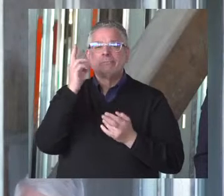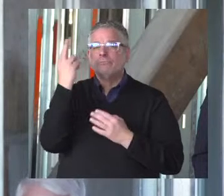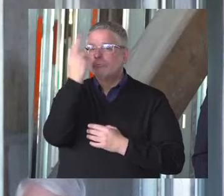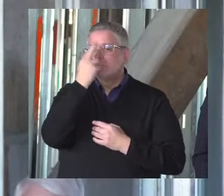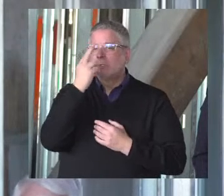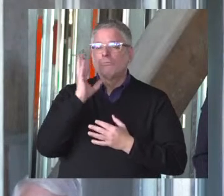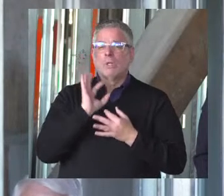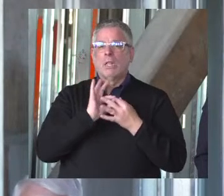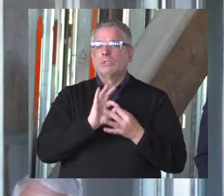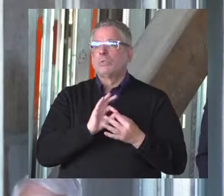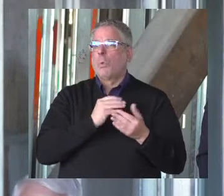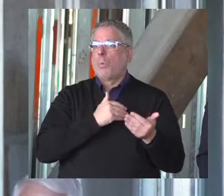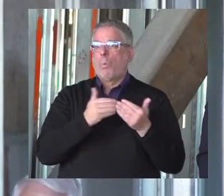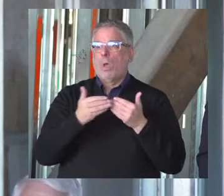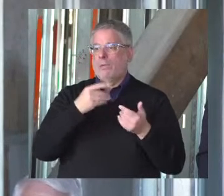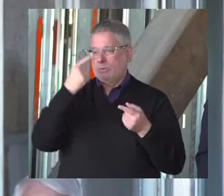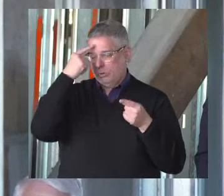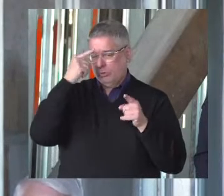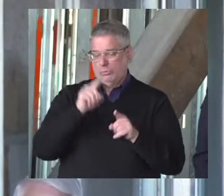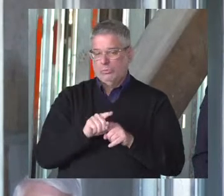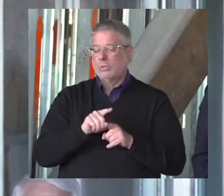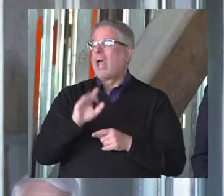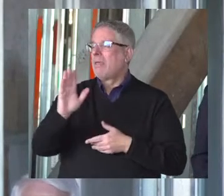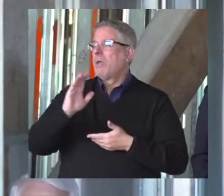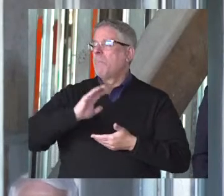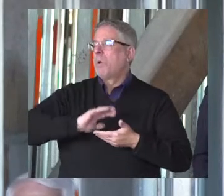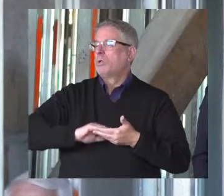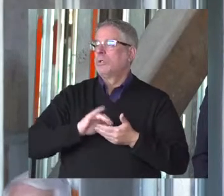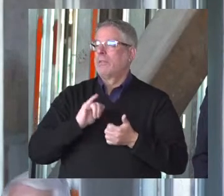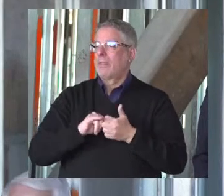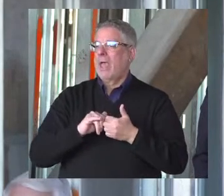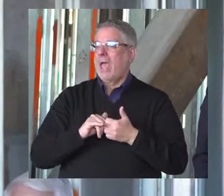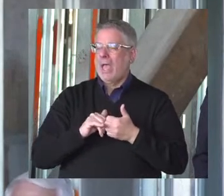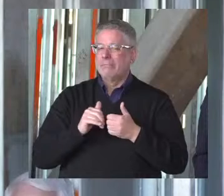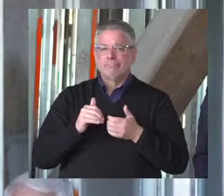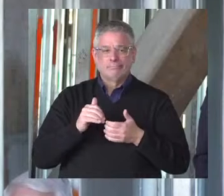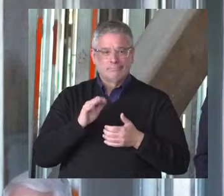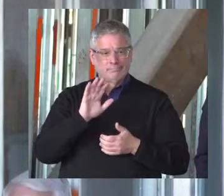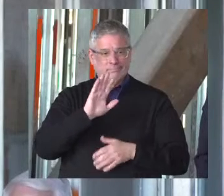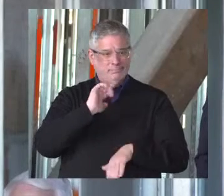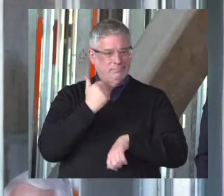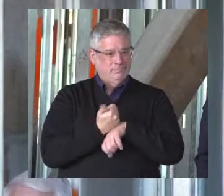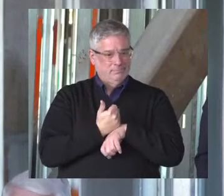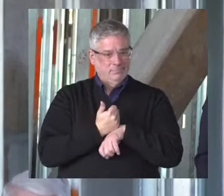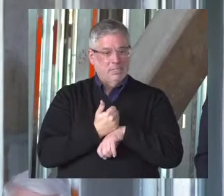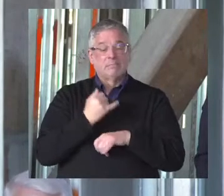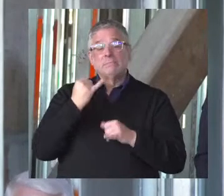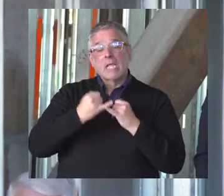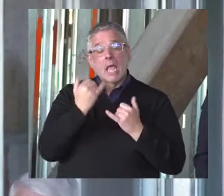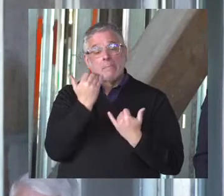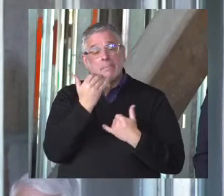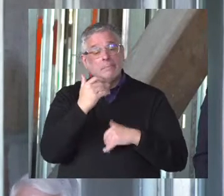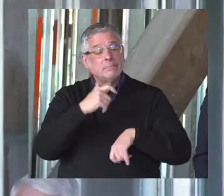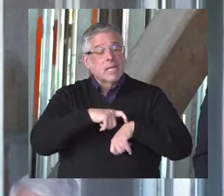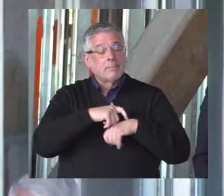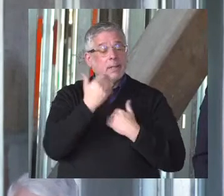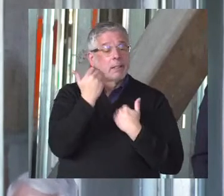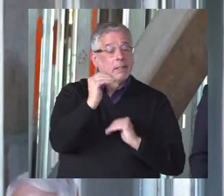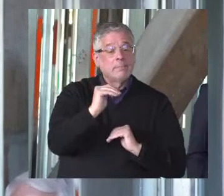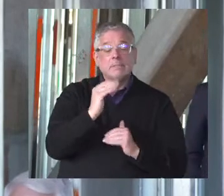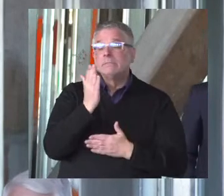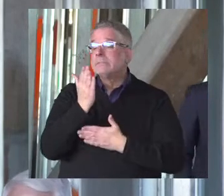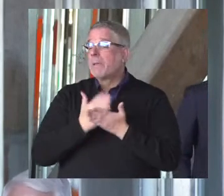as it relates to whatever is agreed and the partnerships that are advanced, some time-limited, some open-ended, and all of that